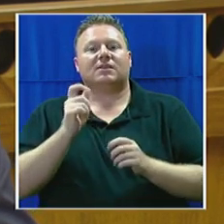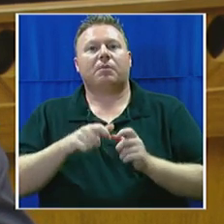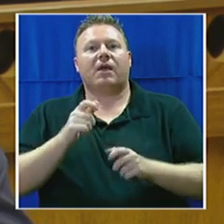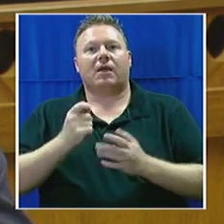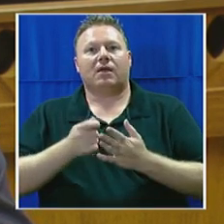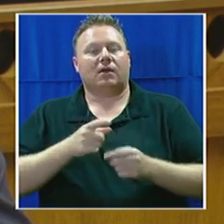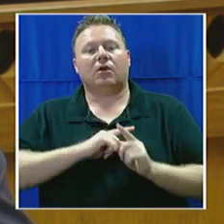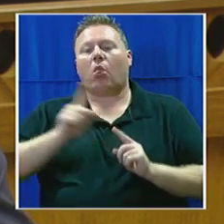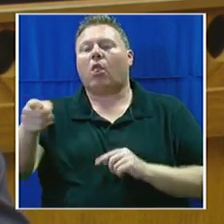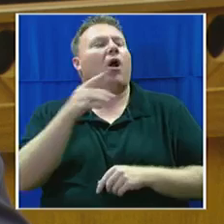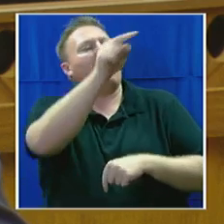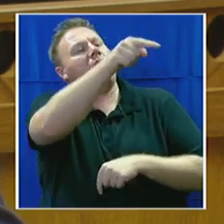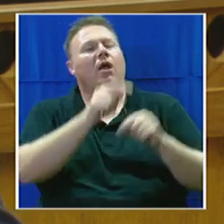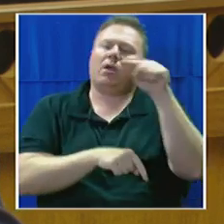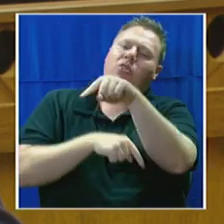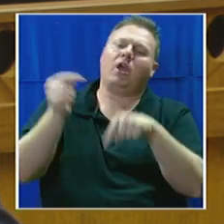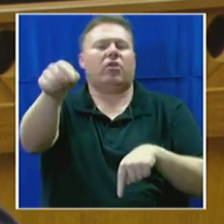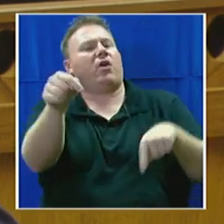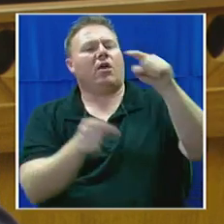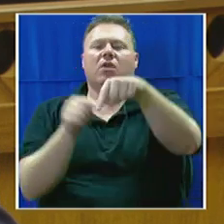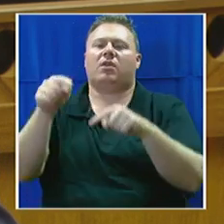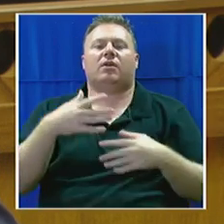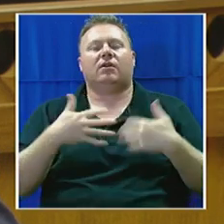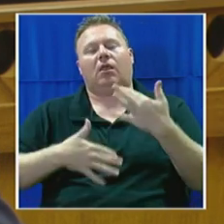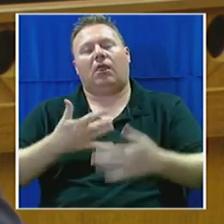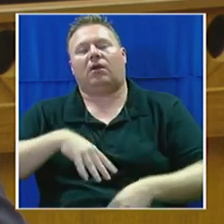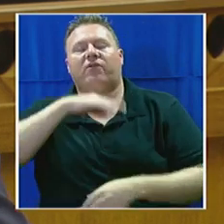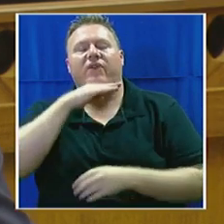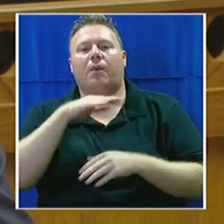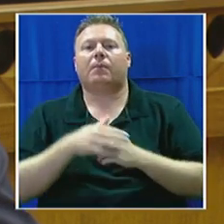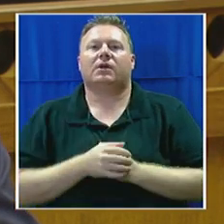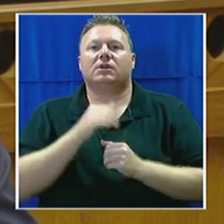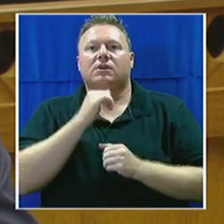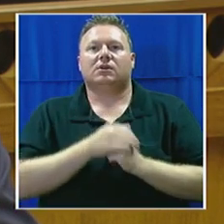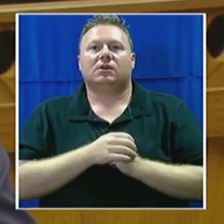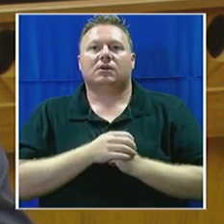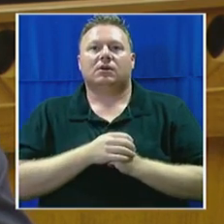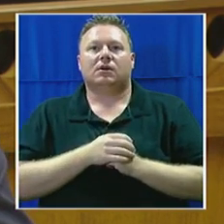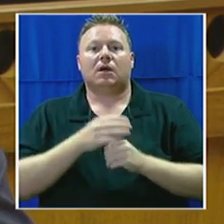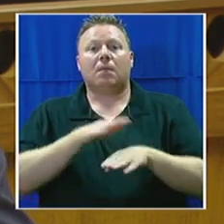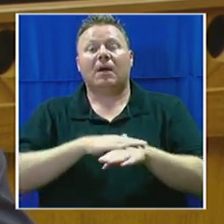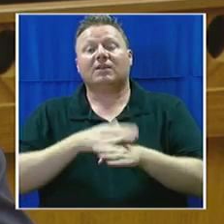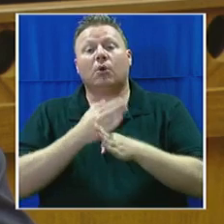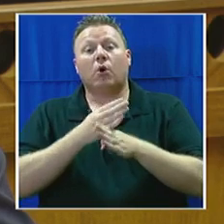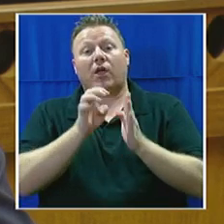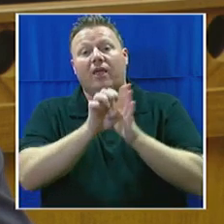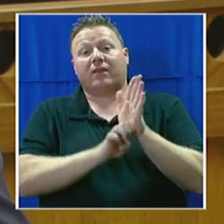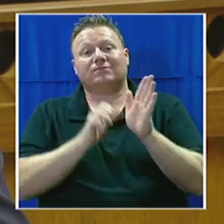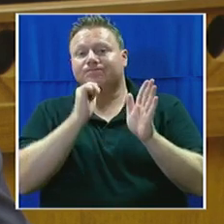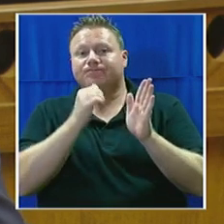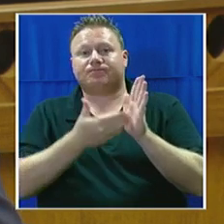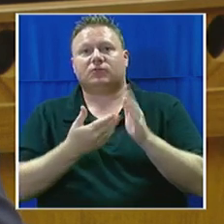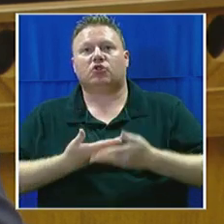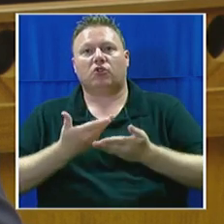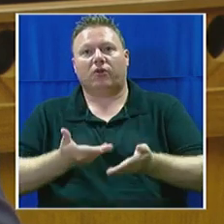they are fed up. Therefore, some of the municipal staff lack basic work ethics and real commitment to serve. The